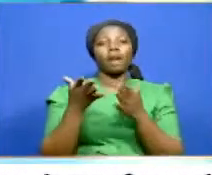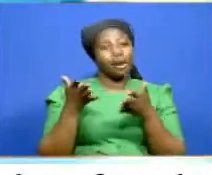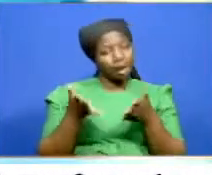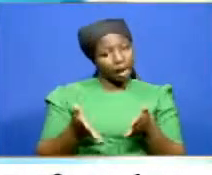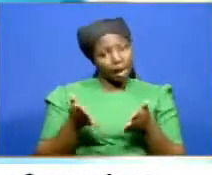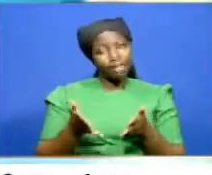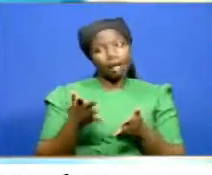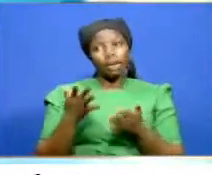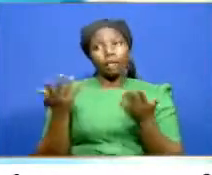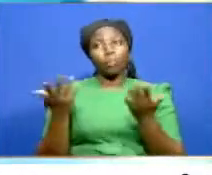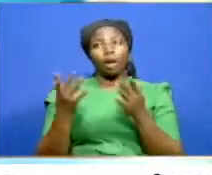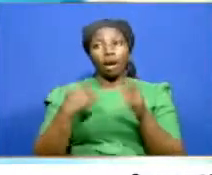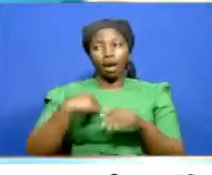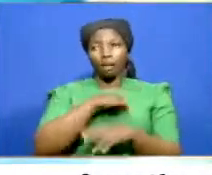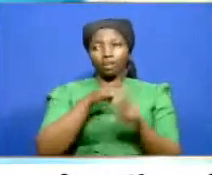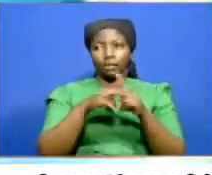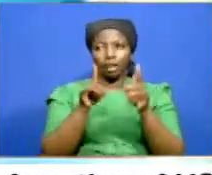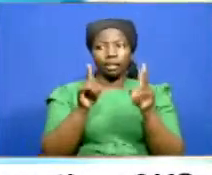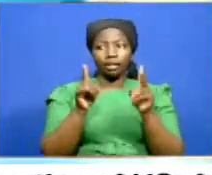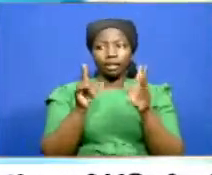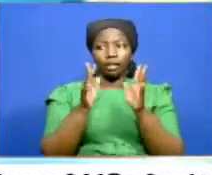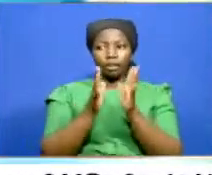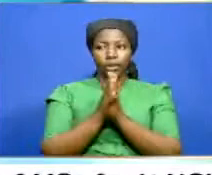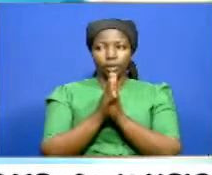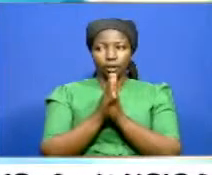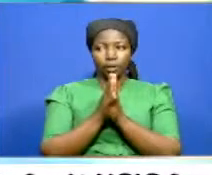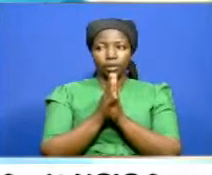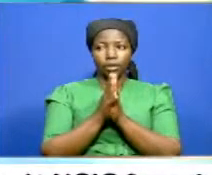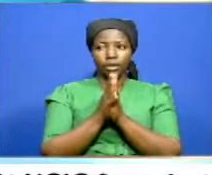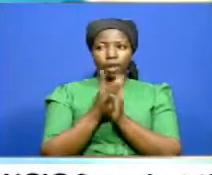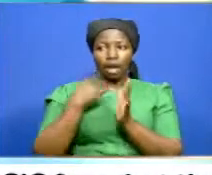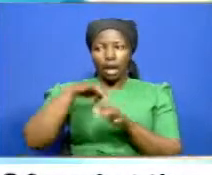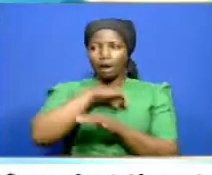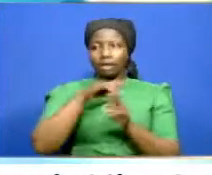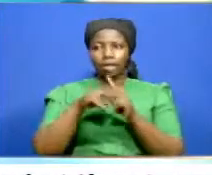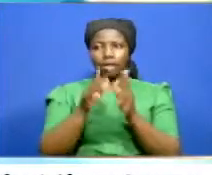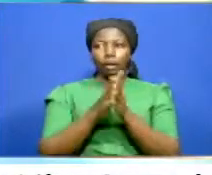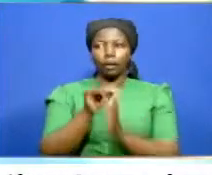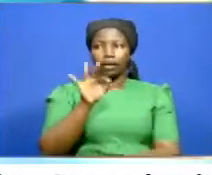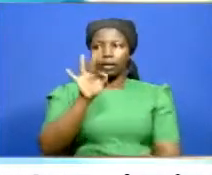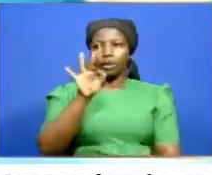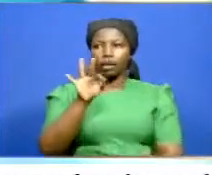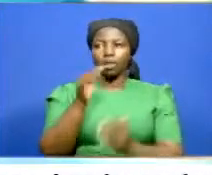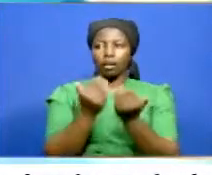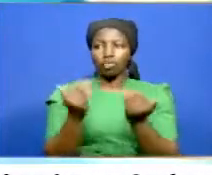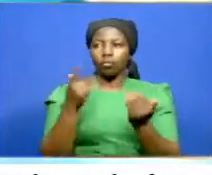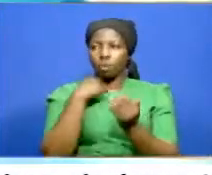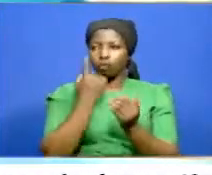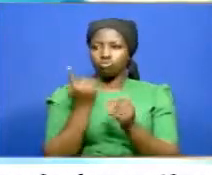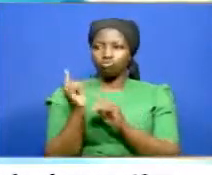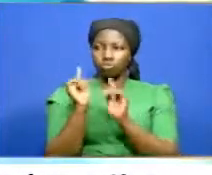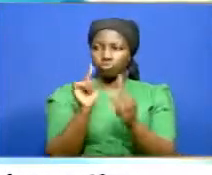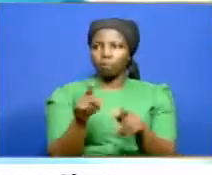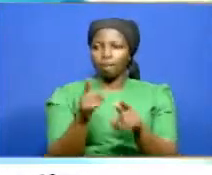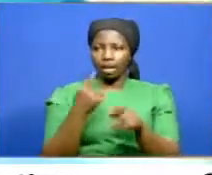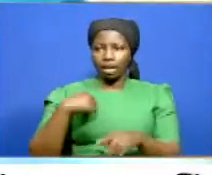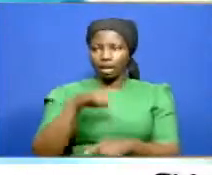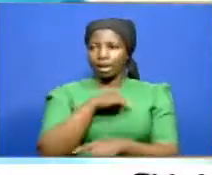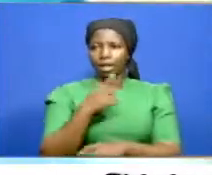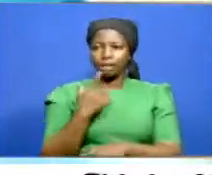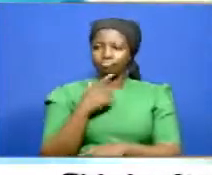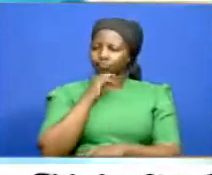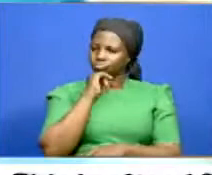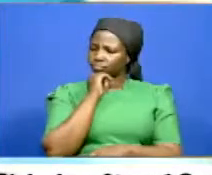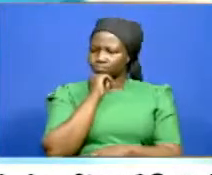when we started, actually, we started with, I think, three kids who came. And we were like, we really get the